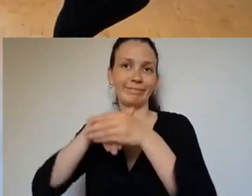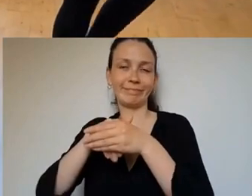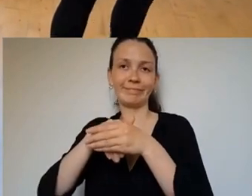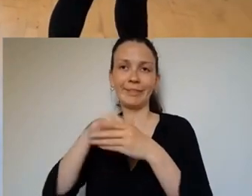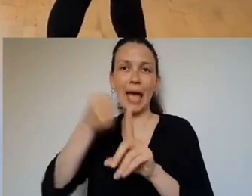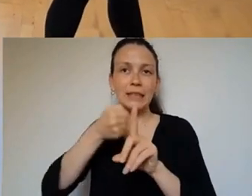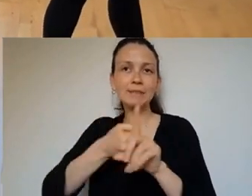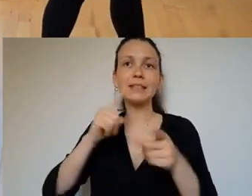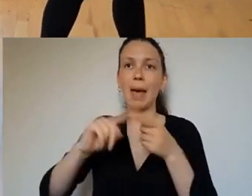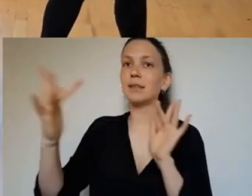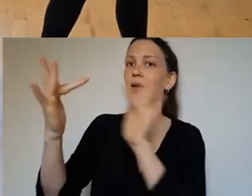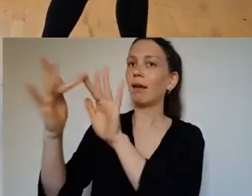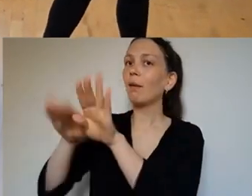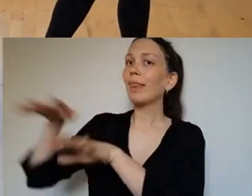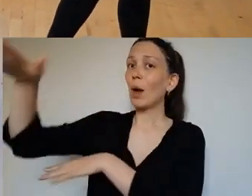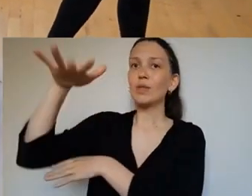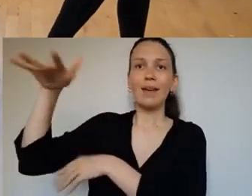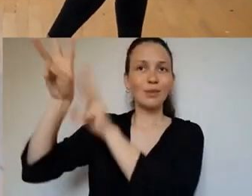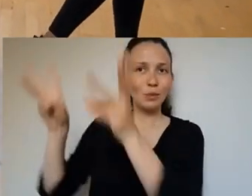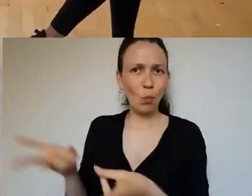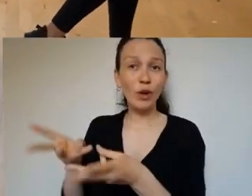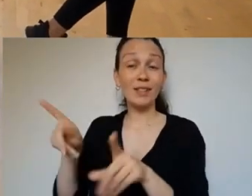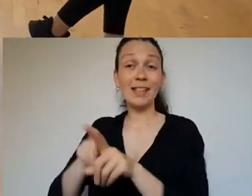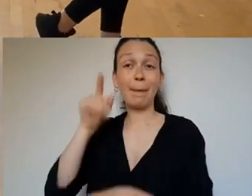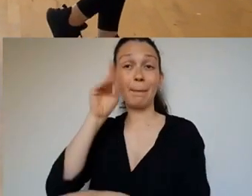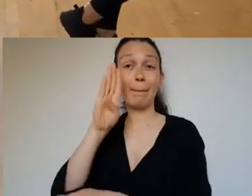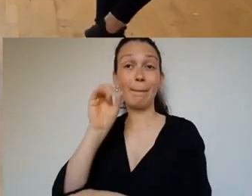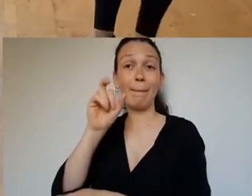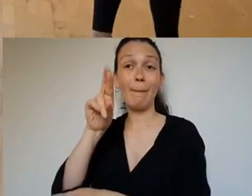authentically with the outside world, as Pierre Bourdieu would have us do.